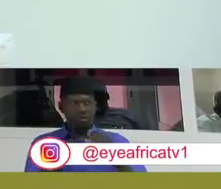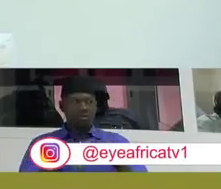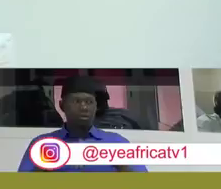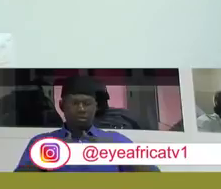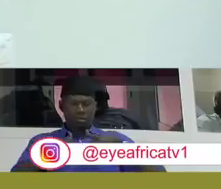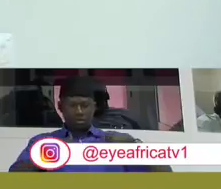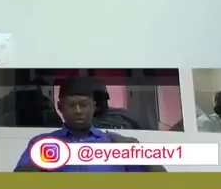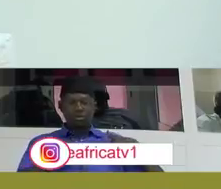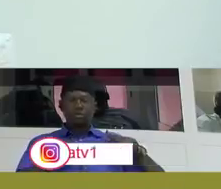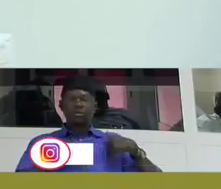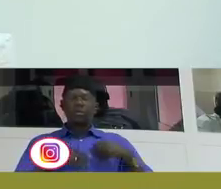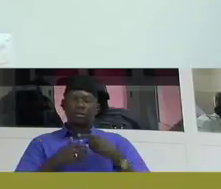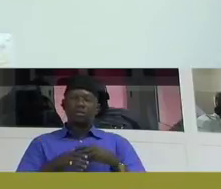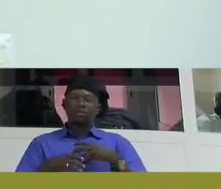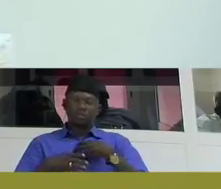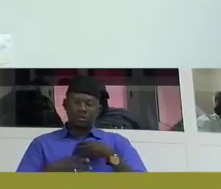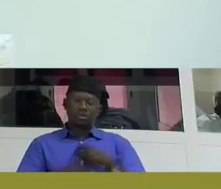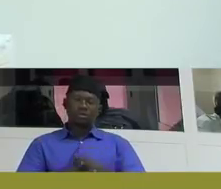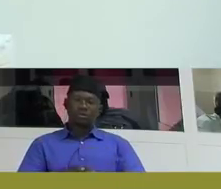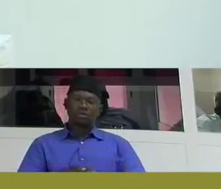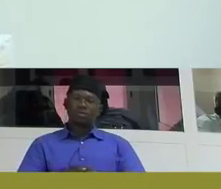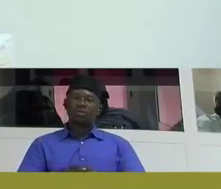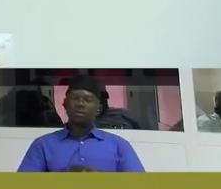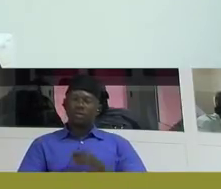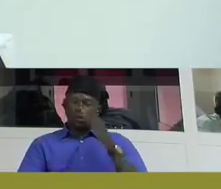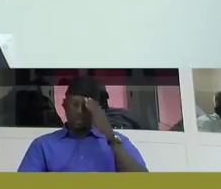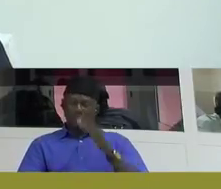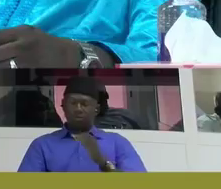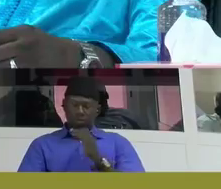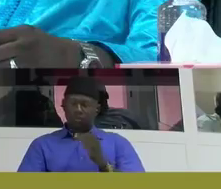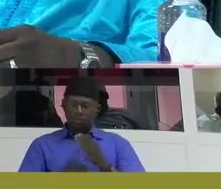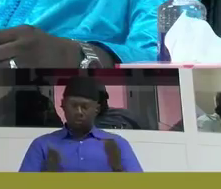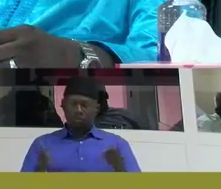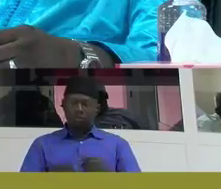as requested. Thank you very Chairman. Much indeed for your understanding.